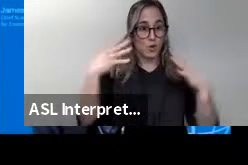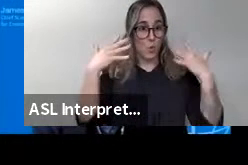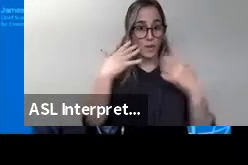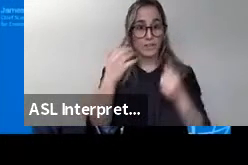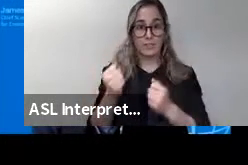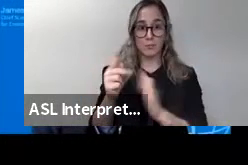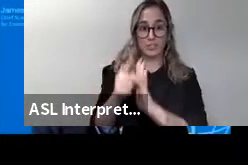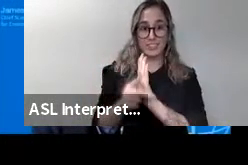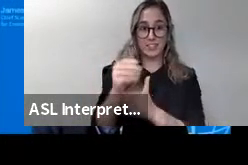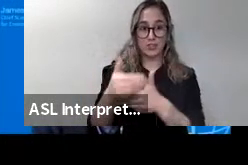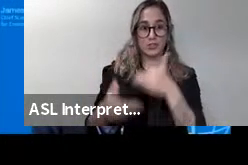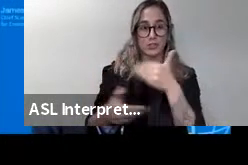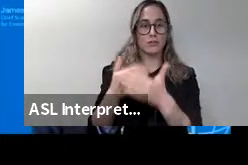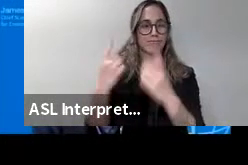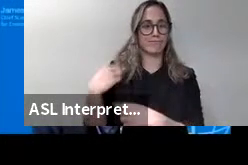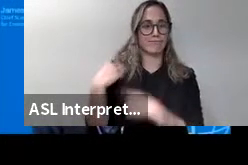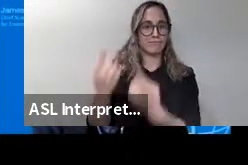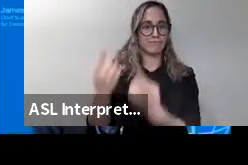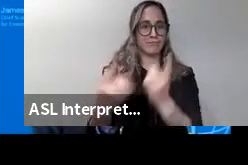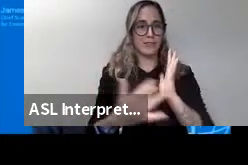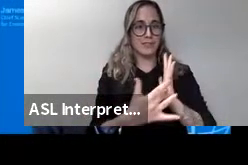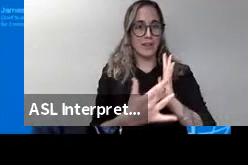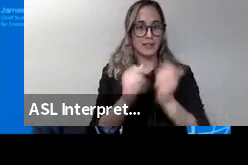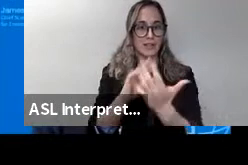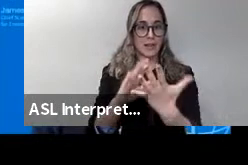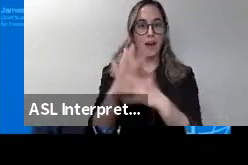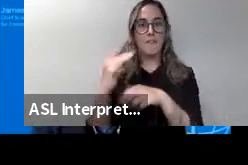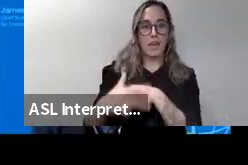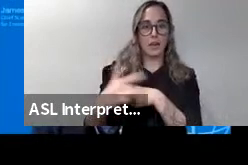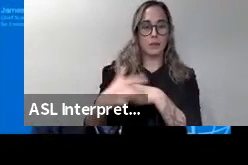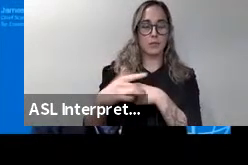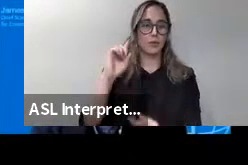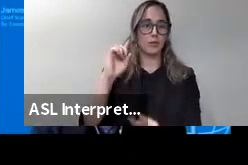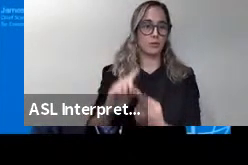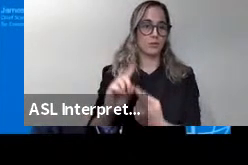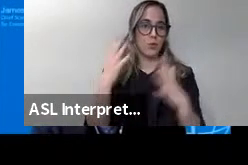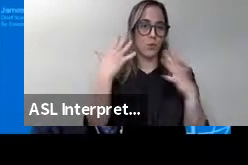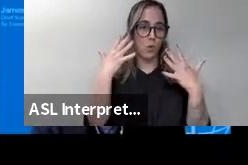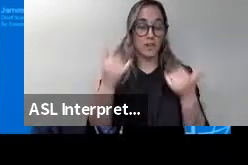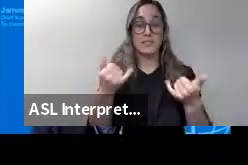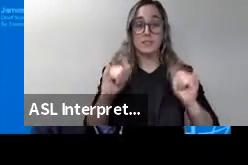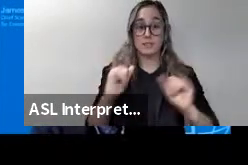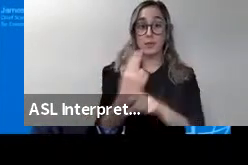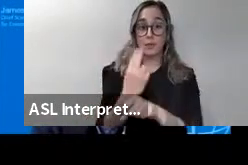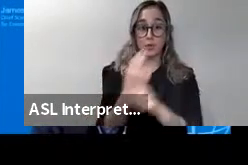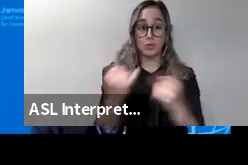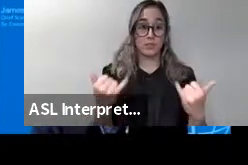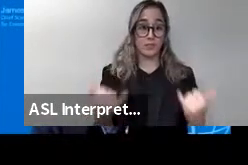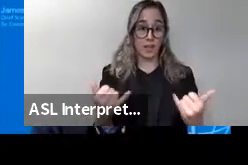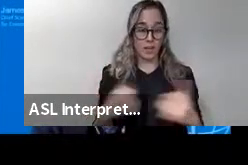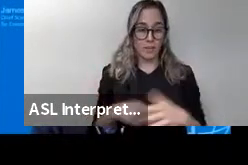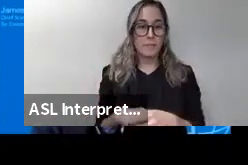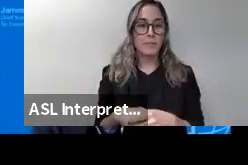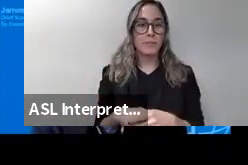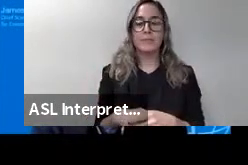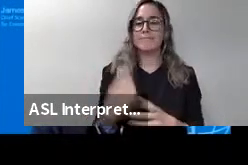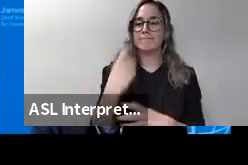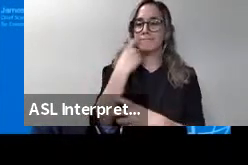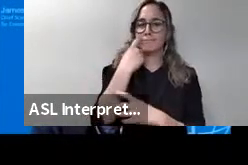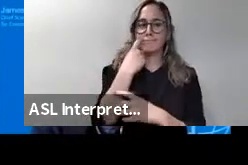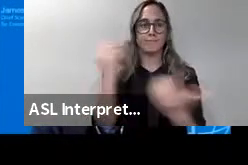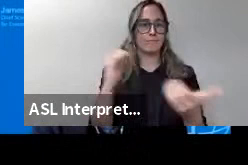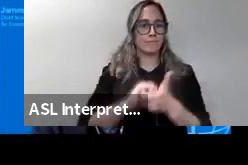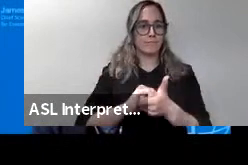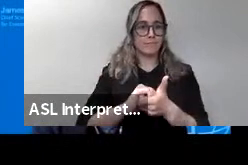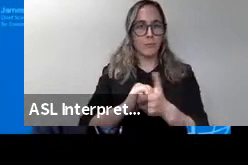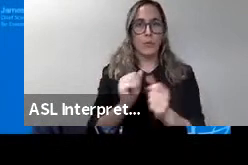has been a long-standing technique available to reduce noise and is still in use today. And in a recent partnership with